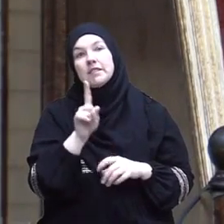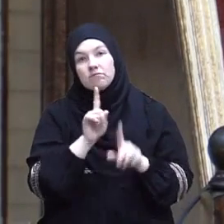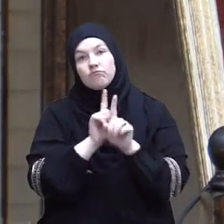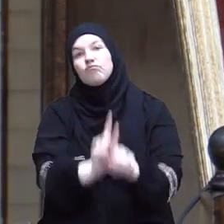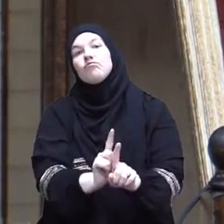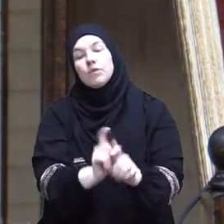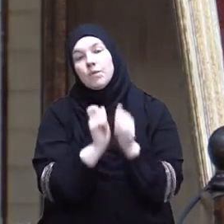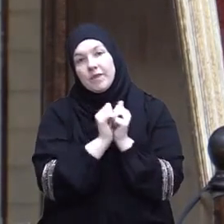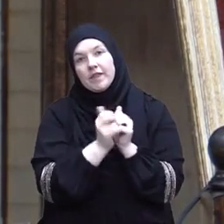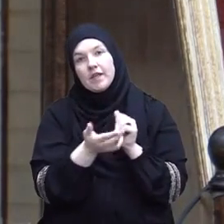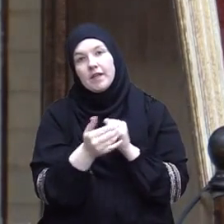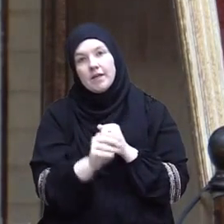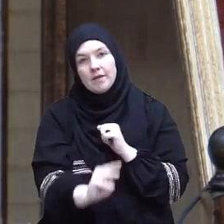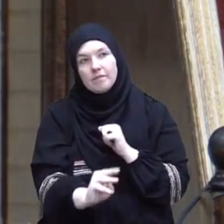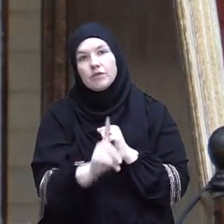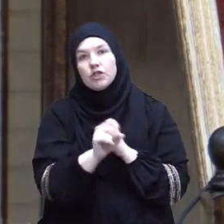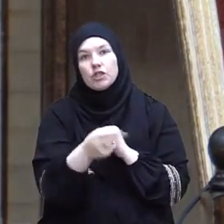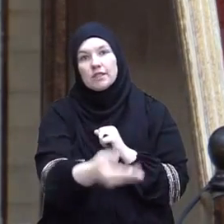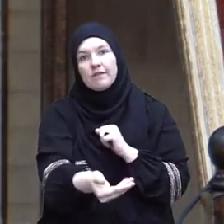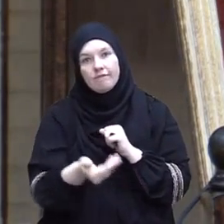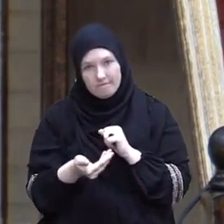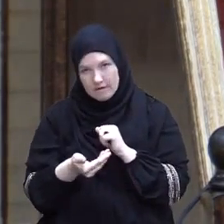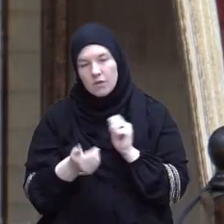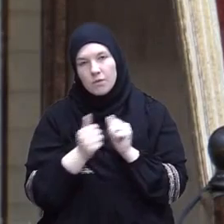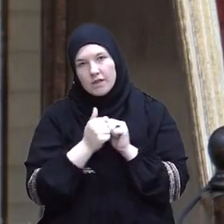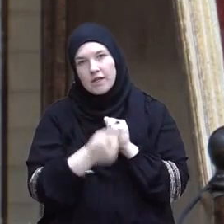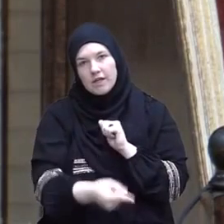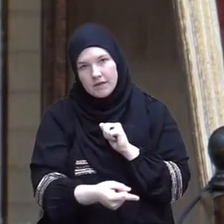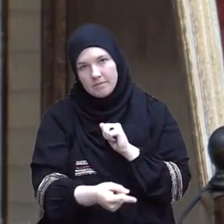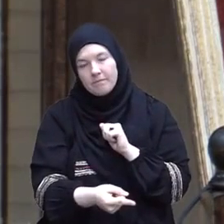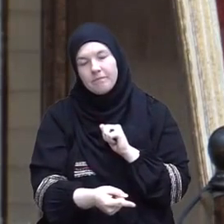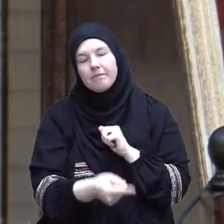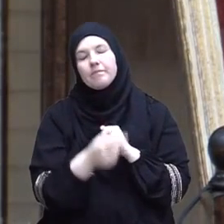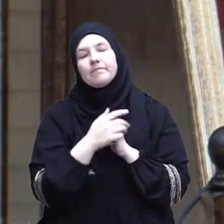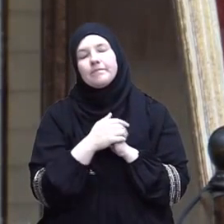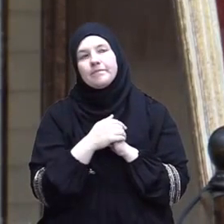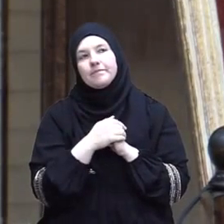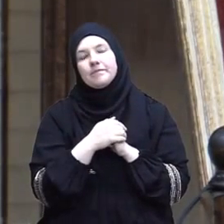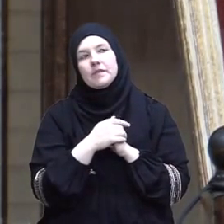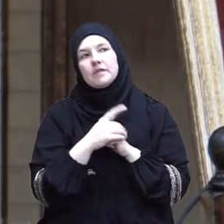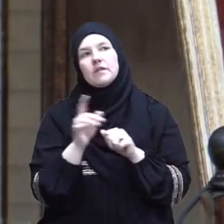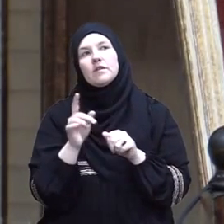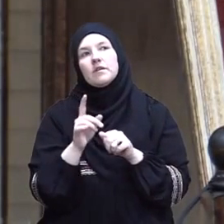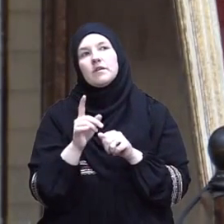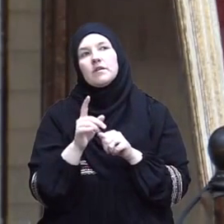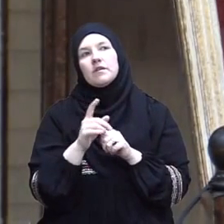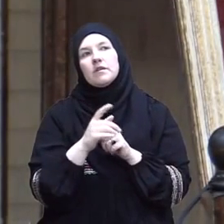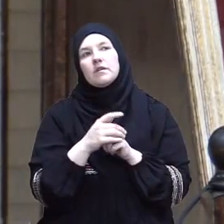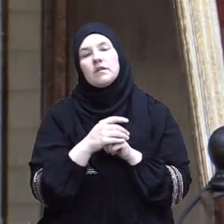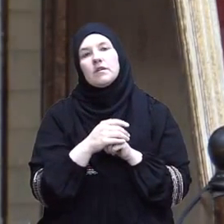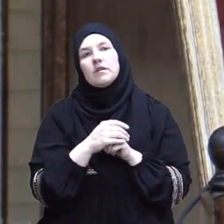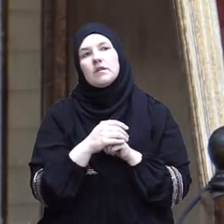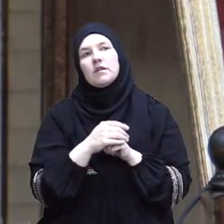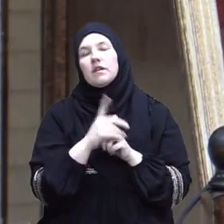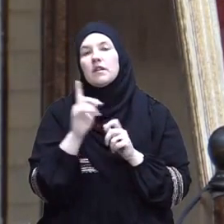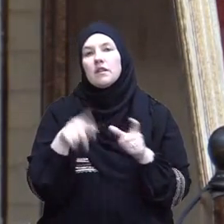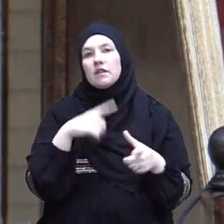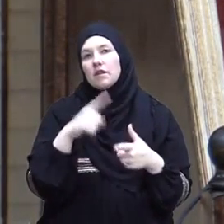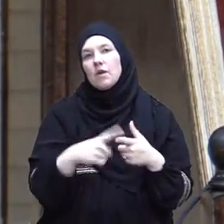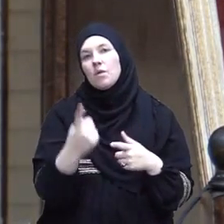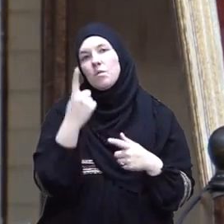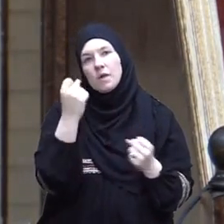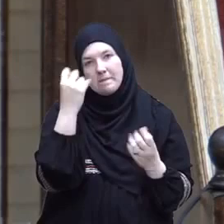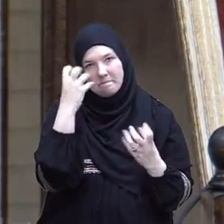him. She is invited with him, alongside him, but through him. And one of the